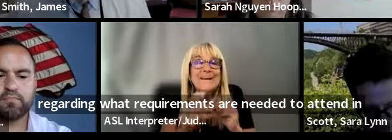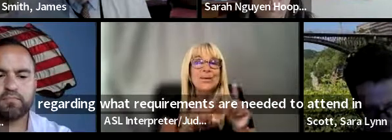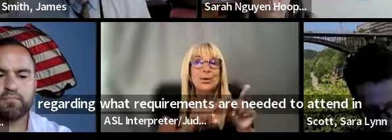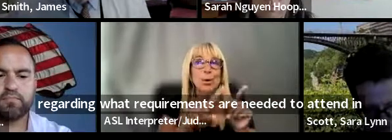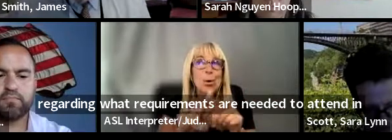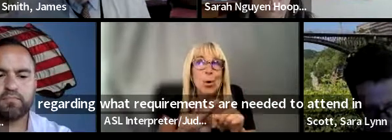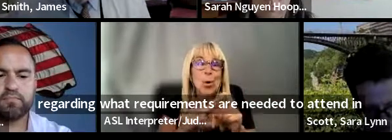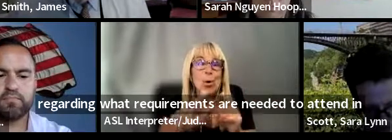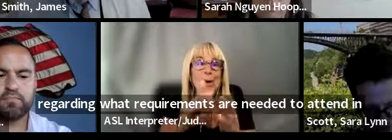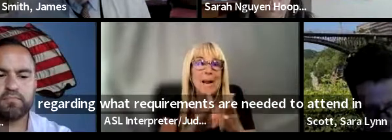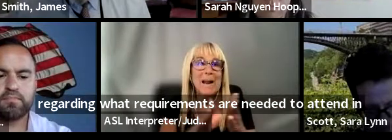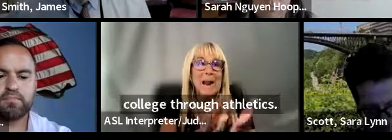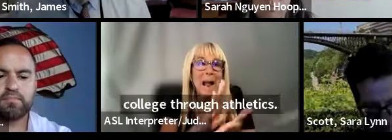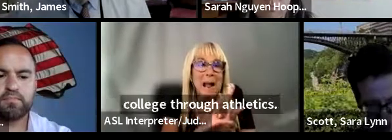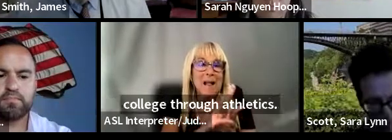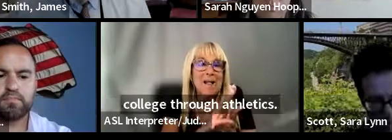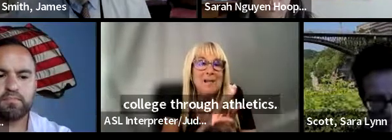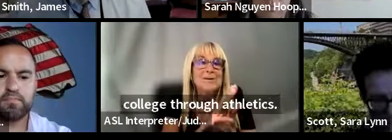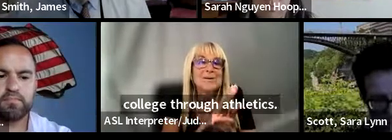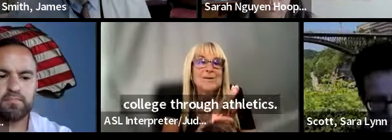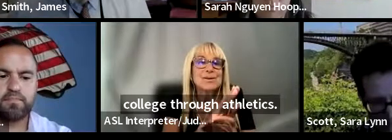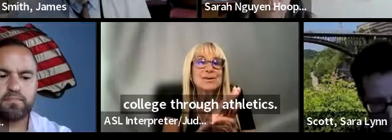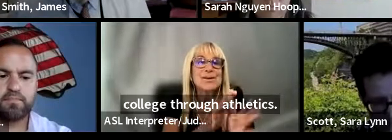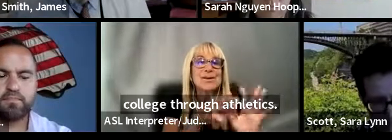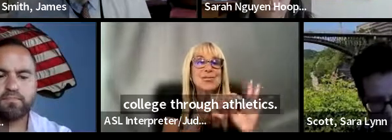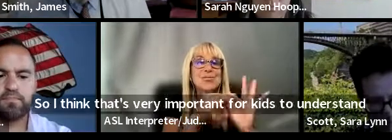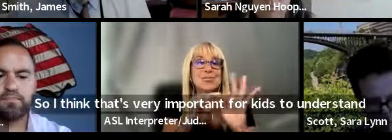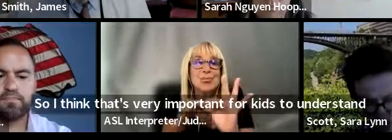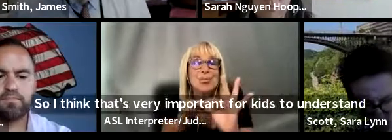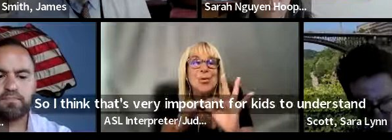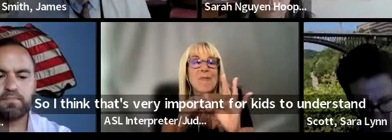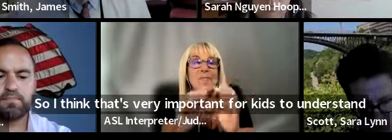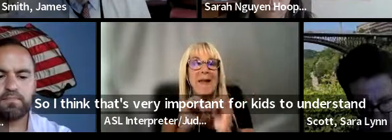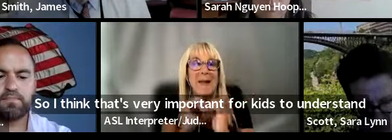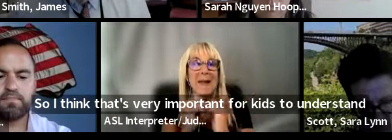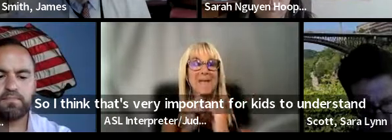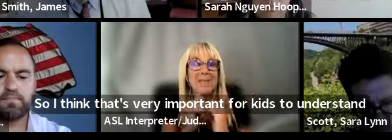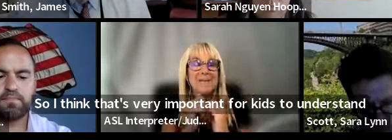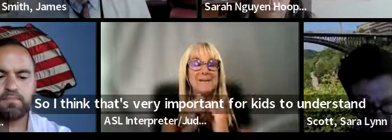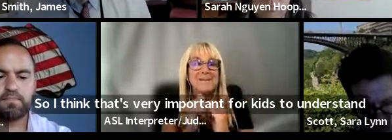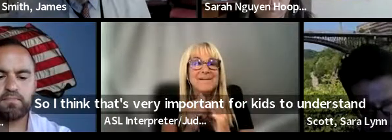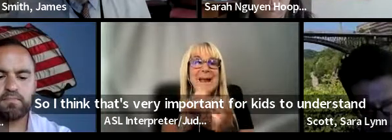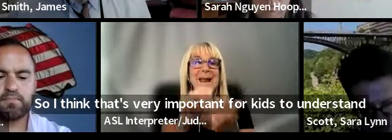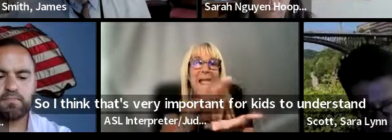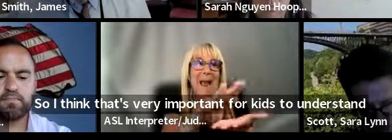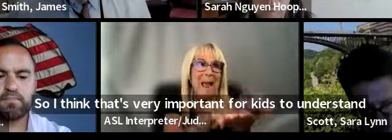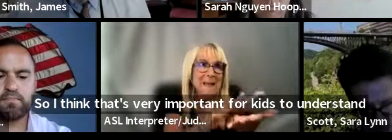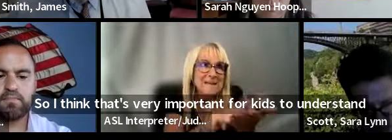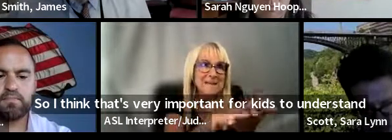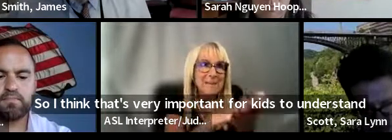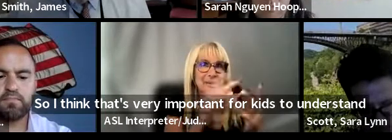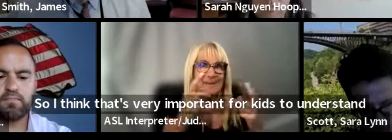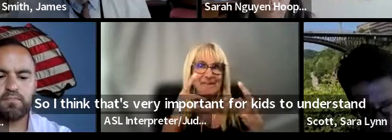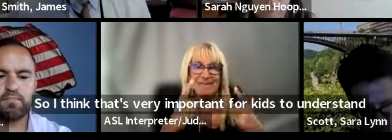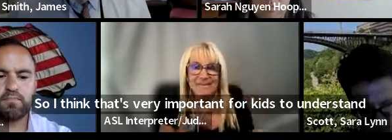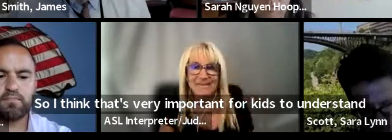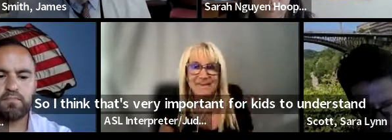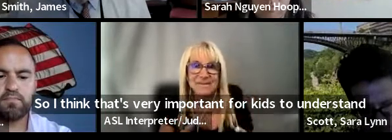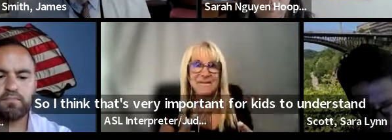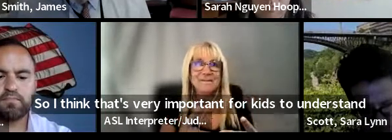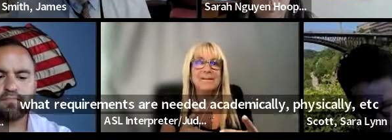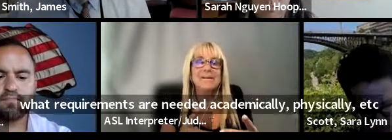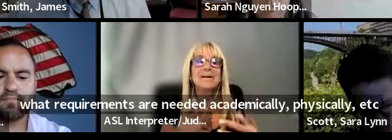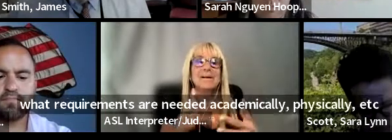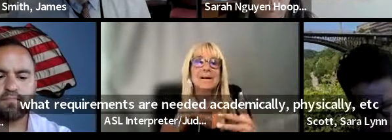that's very important for kids to understand what requirements are needed academically, physically,